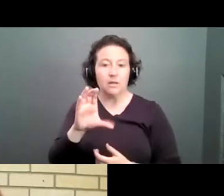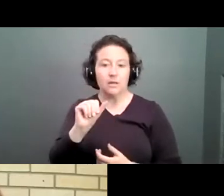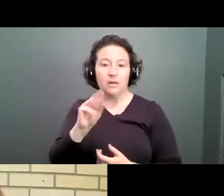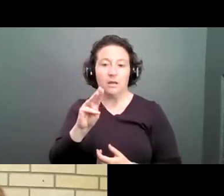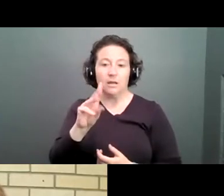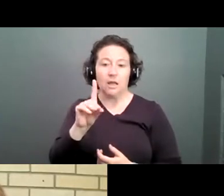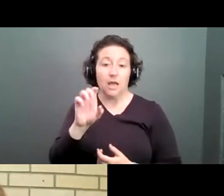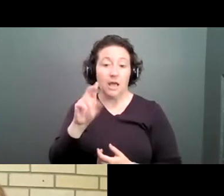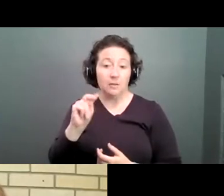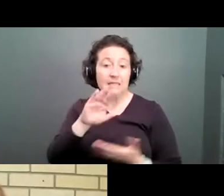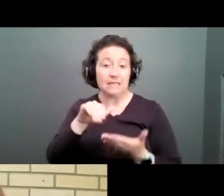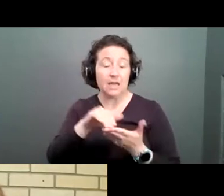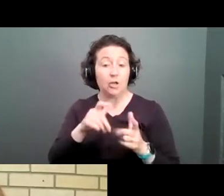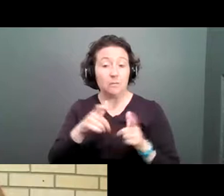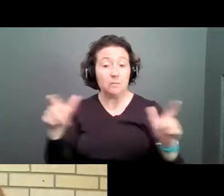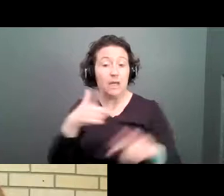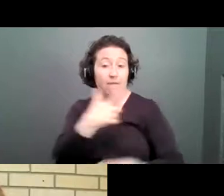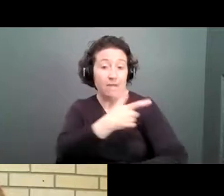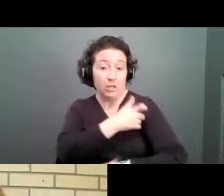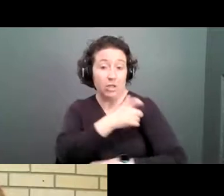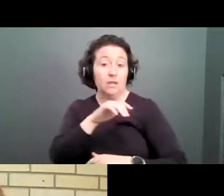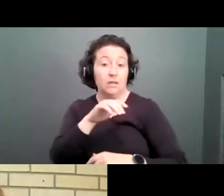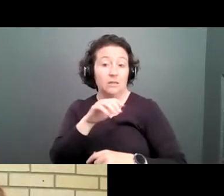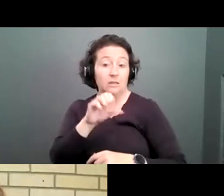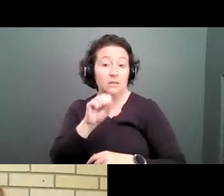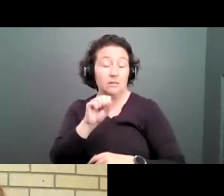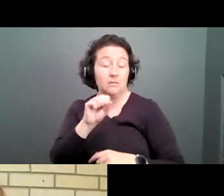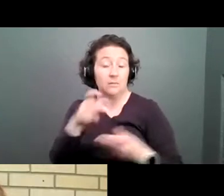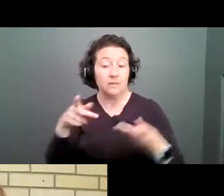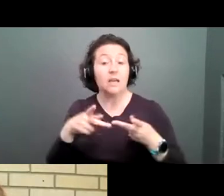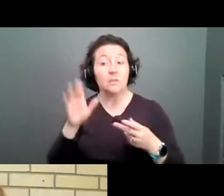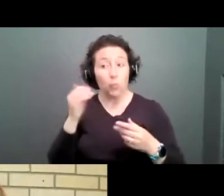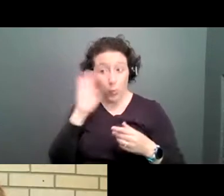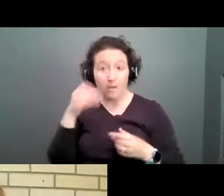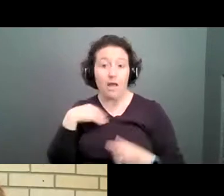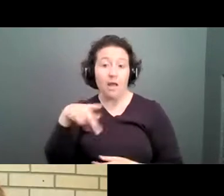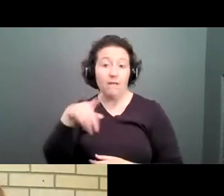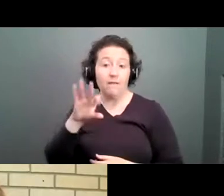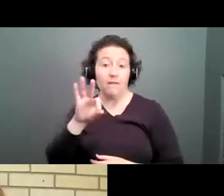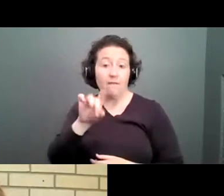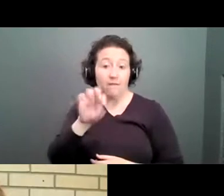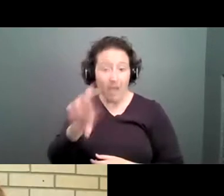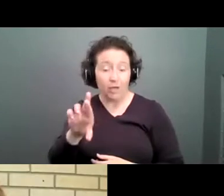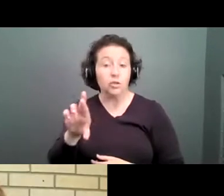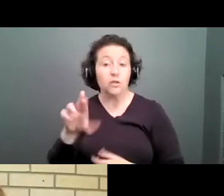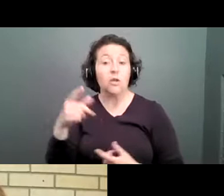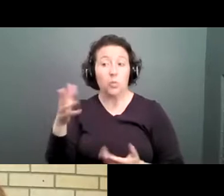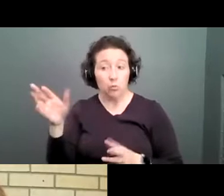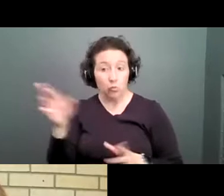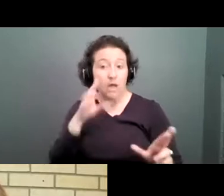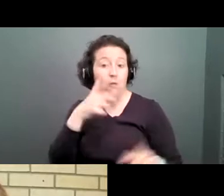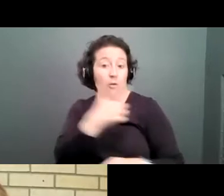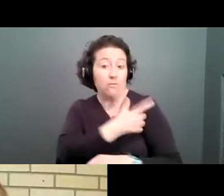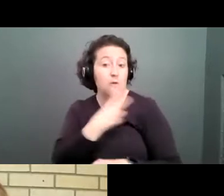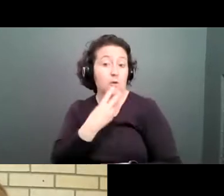on Friday and Saturday, we will have the Pfizer vaccine and are prepared to vaccinate children 12 and older.